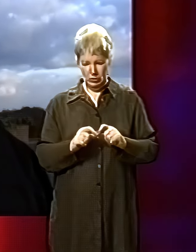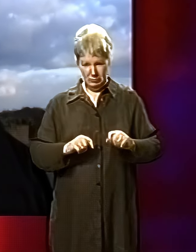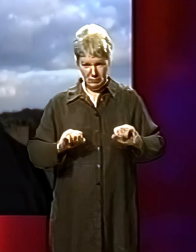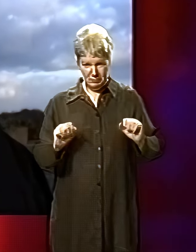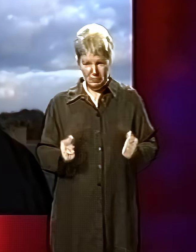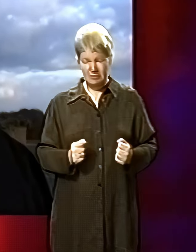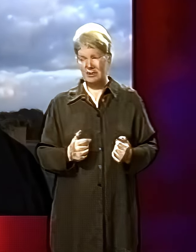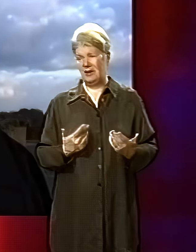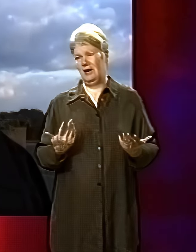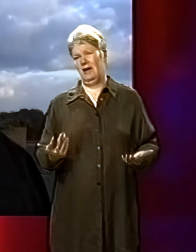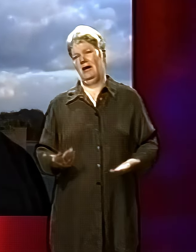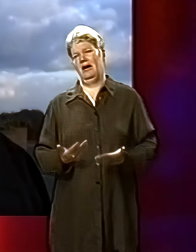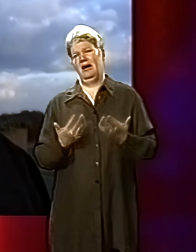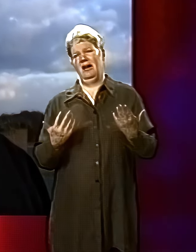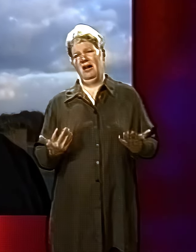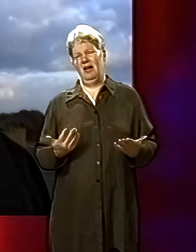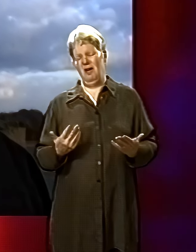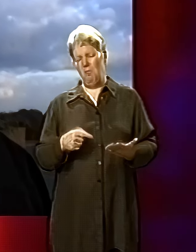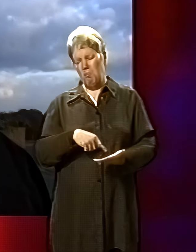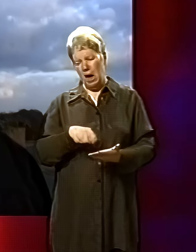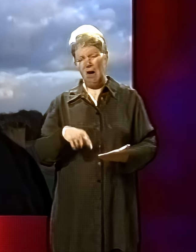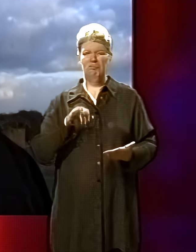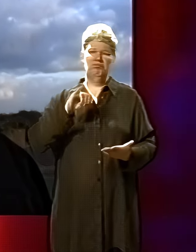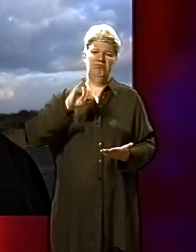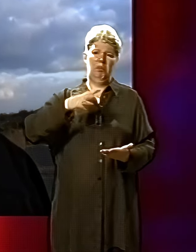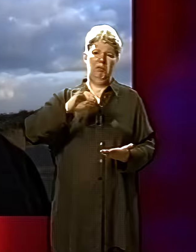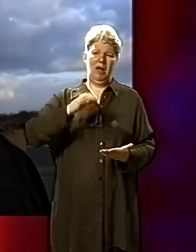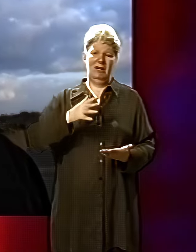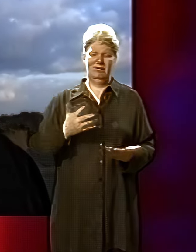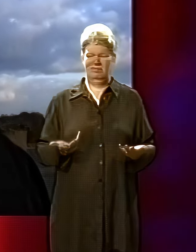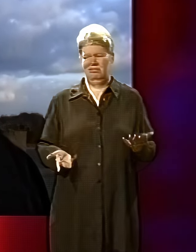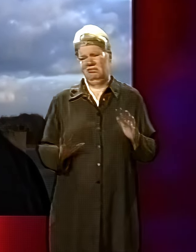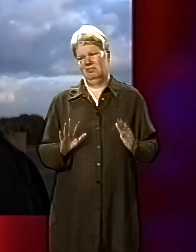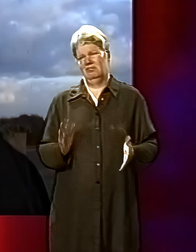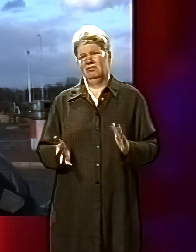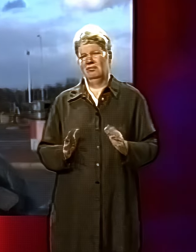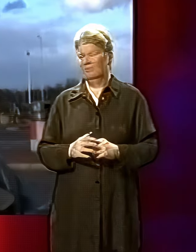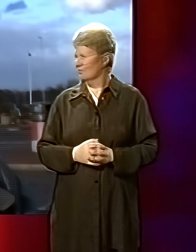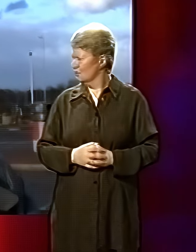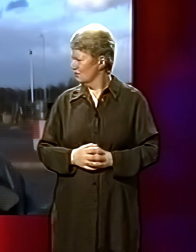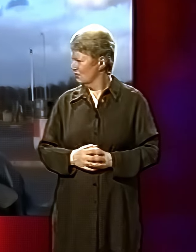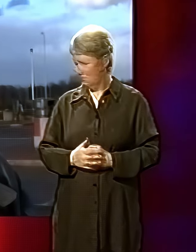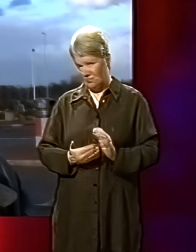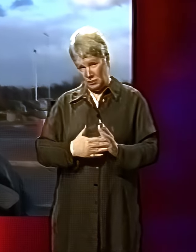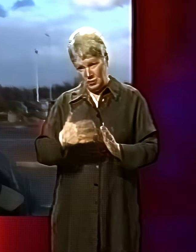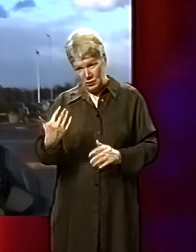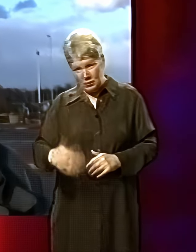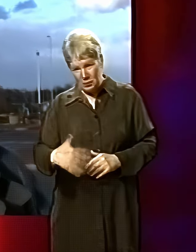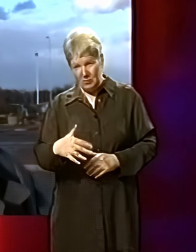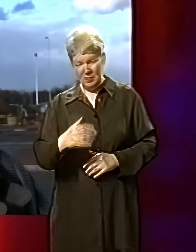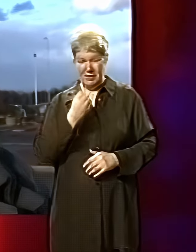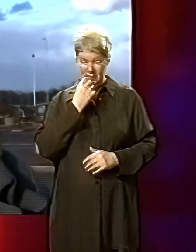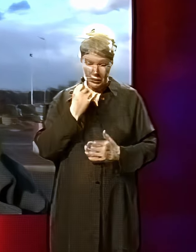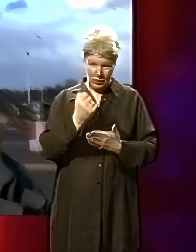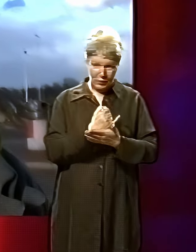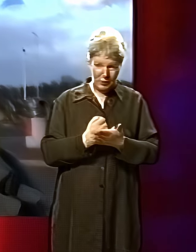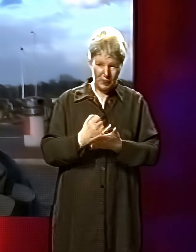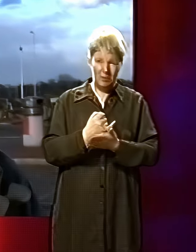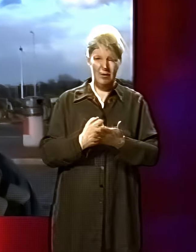cold. The pie wasn't too bad, but it pun dawdling, it's a joke. They're expensive, the food's